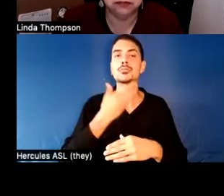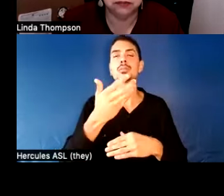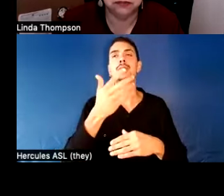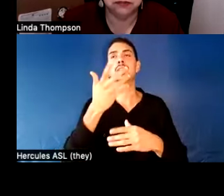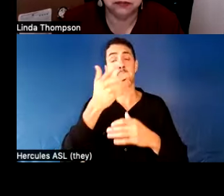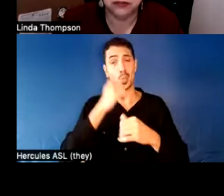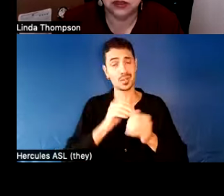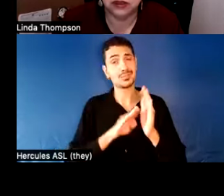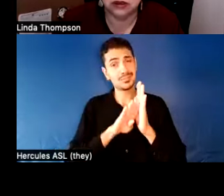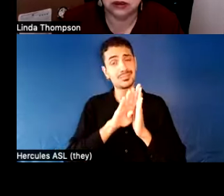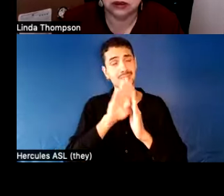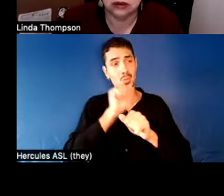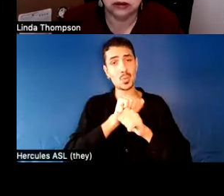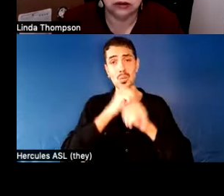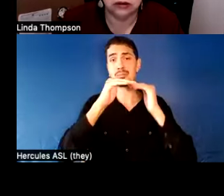stability.